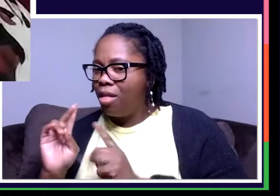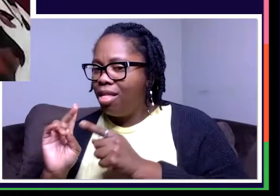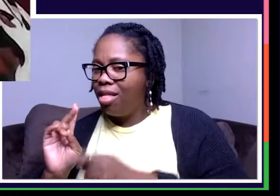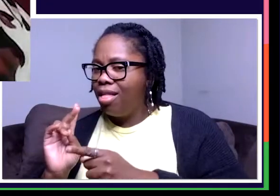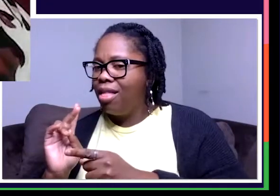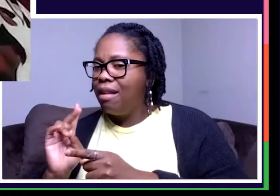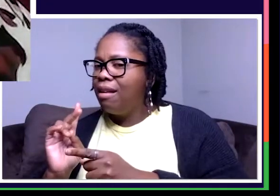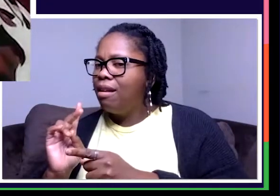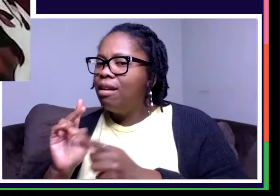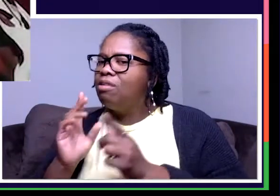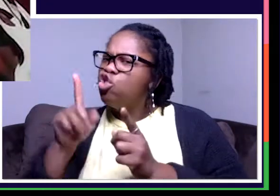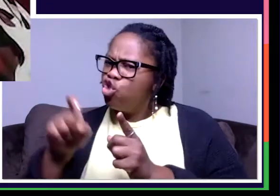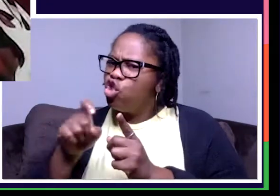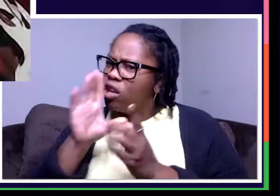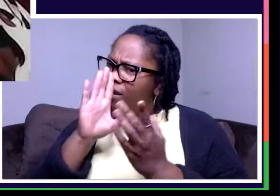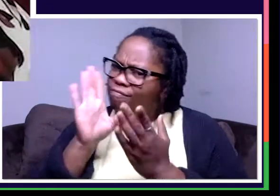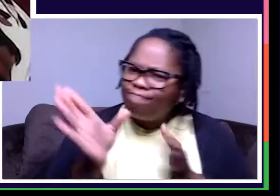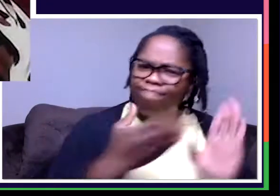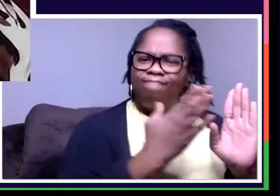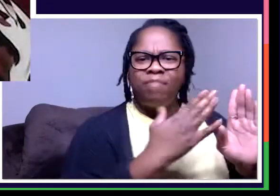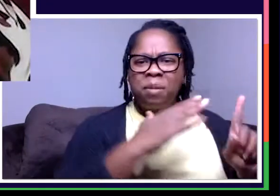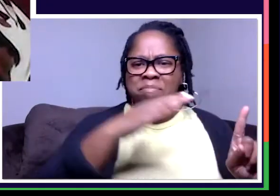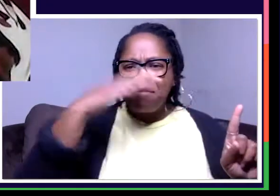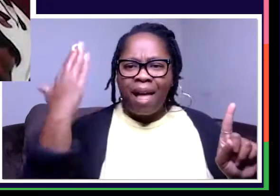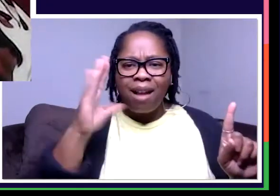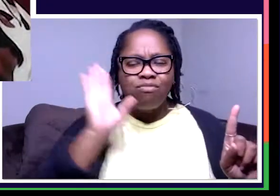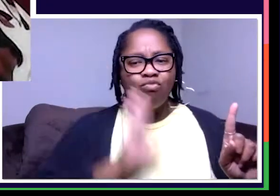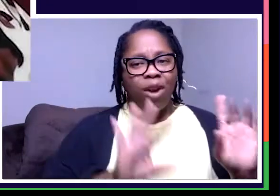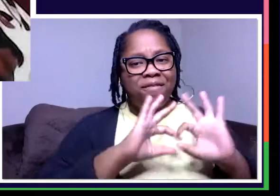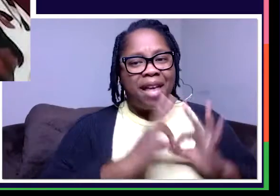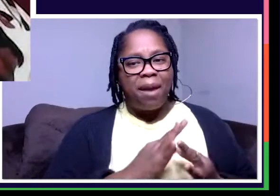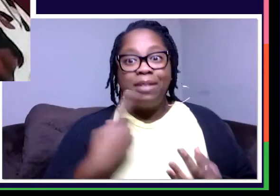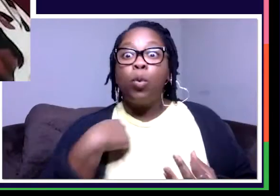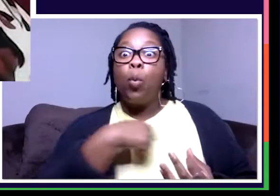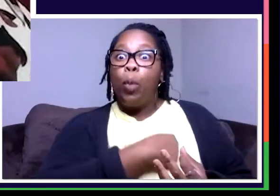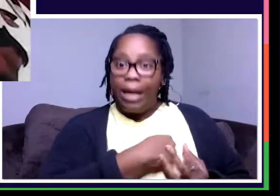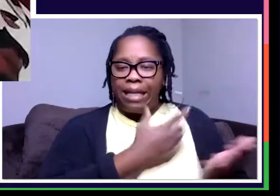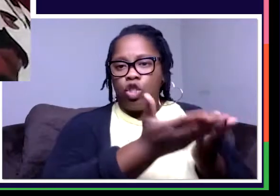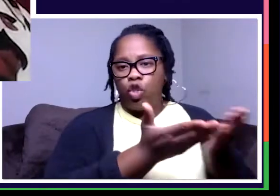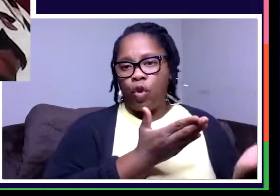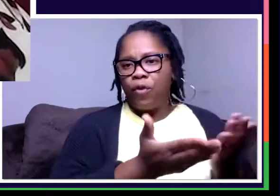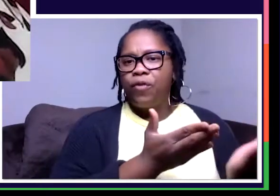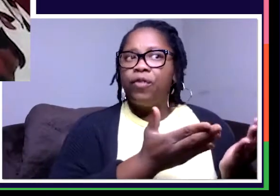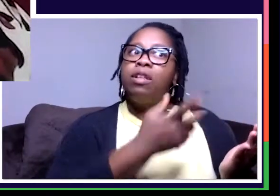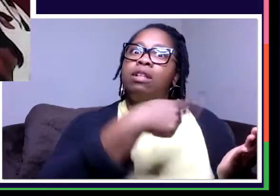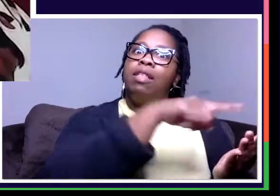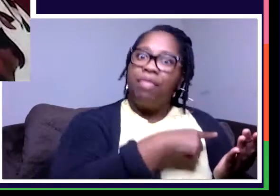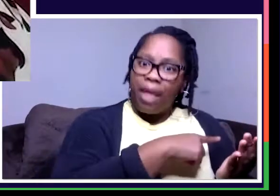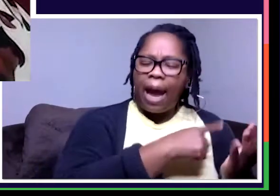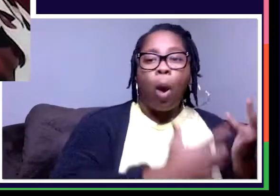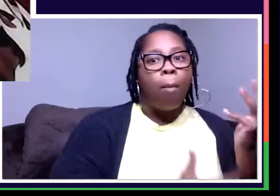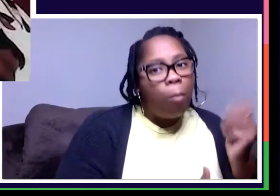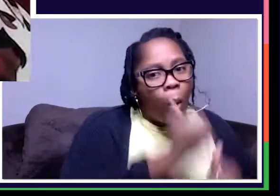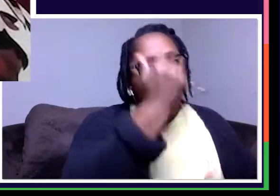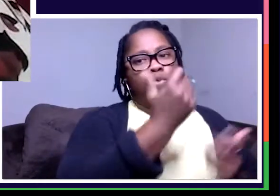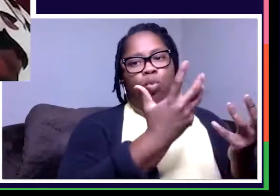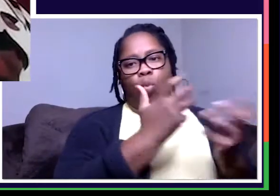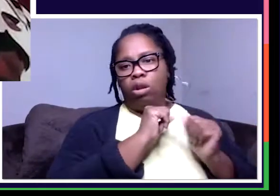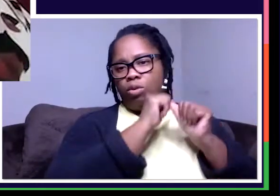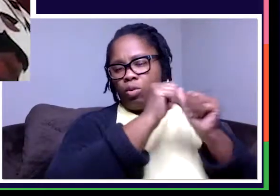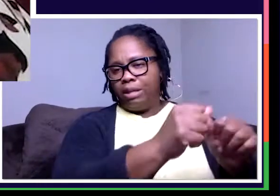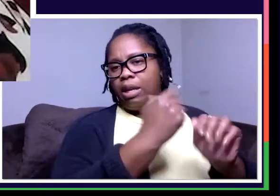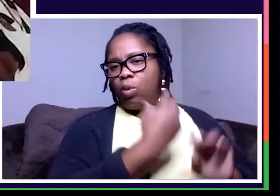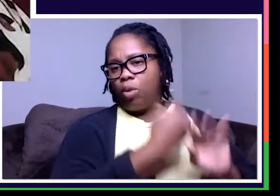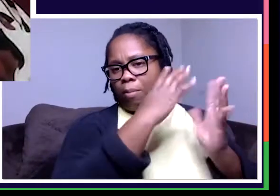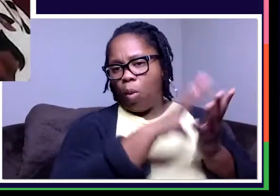not listening to the Black and brown families we serve, who overwhelmingly want to stay